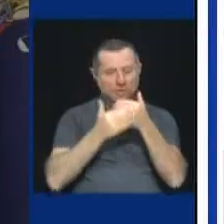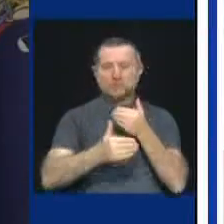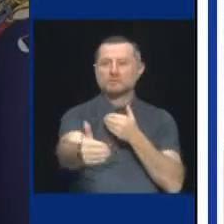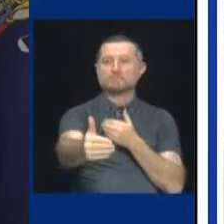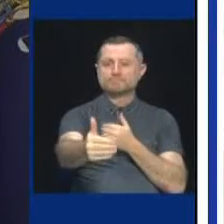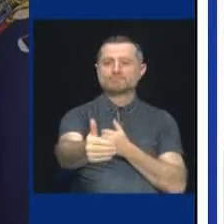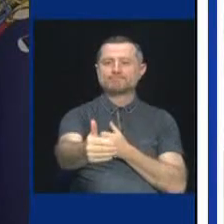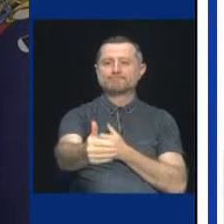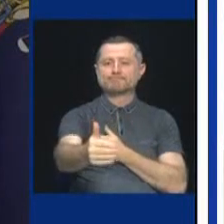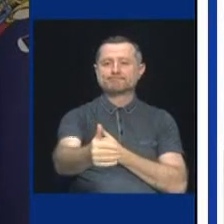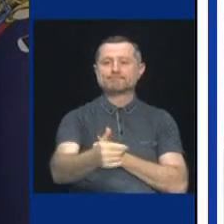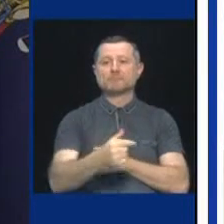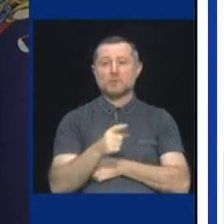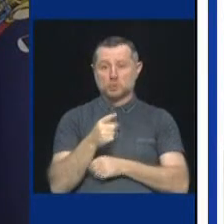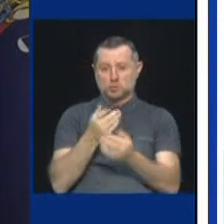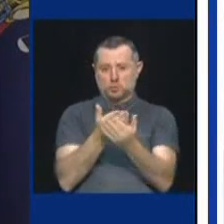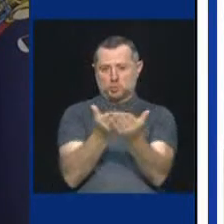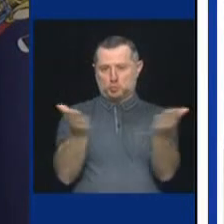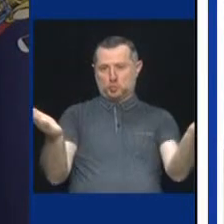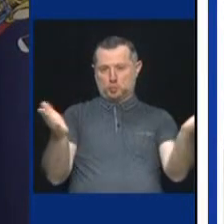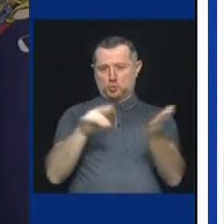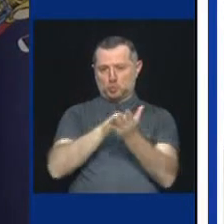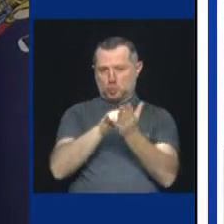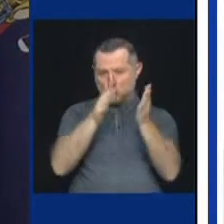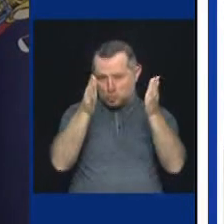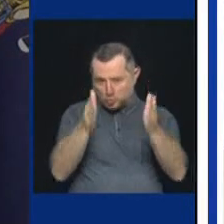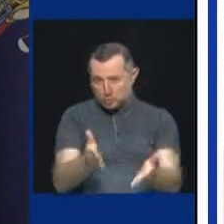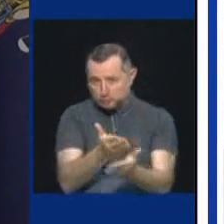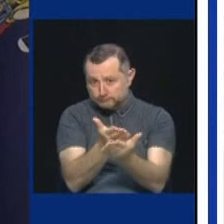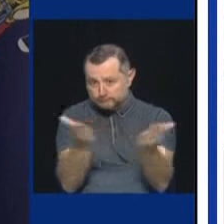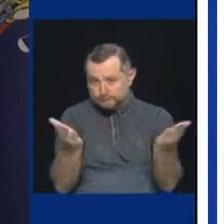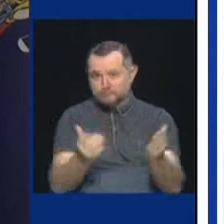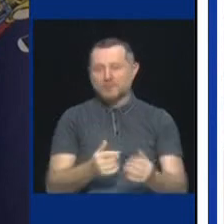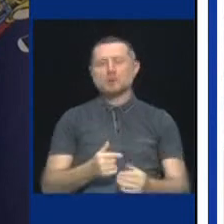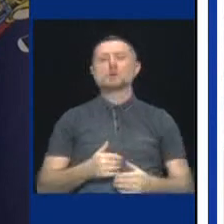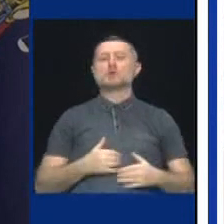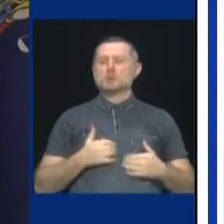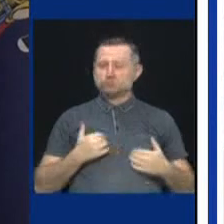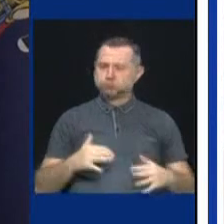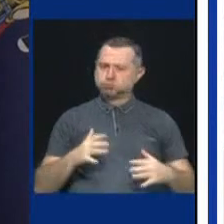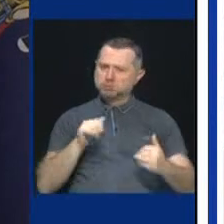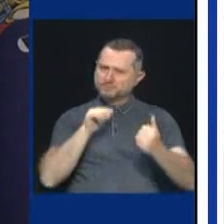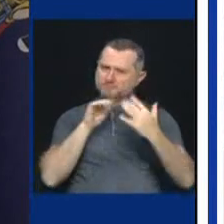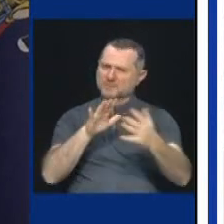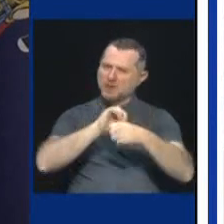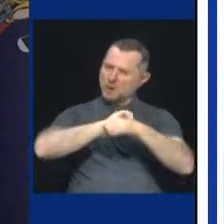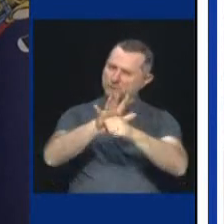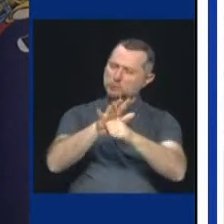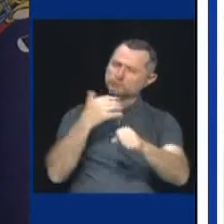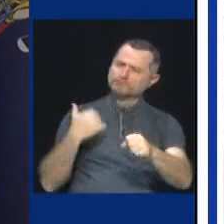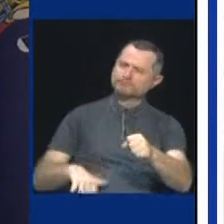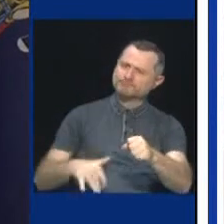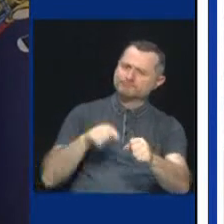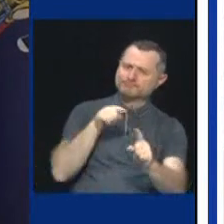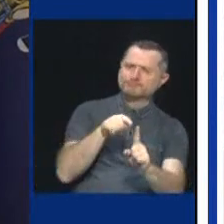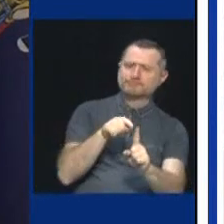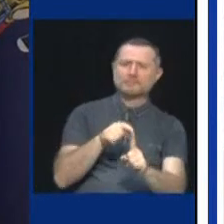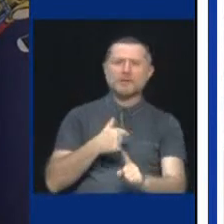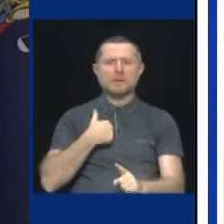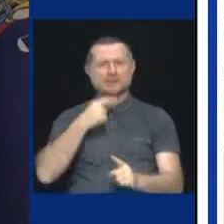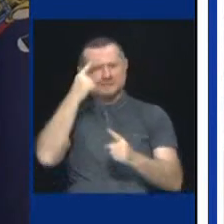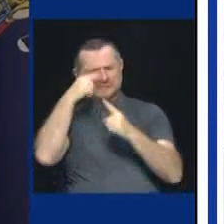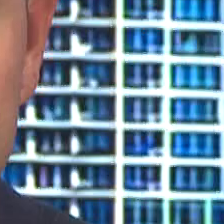Breaking news in the commercial break. New York Governor Andrew Cuomo announcing his resignation after a long list of sexual harassment allegations. Let's listen